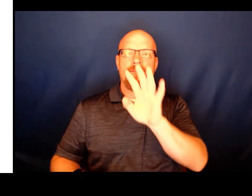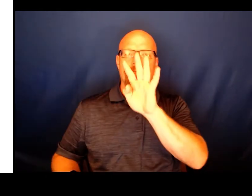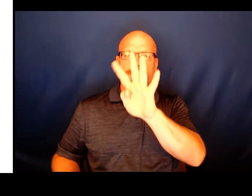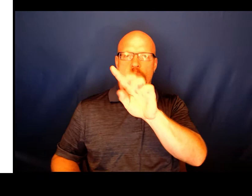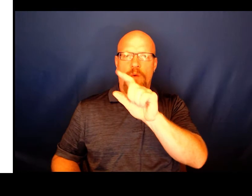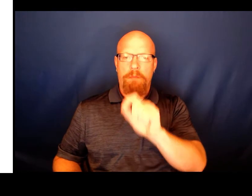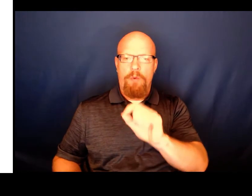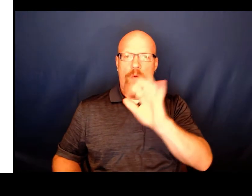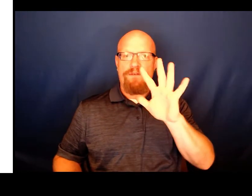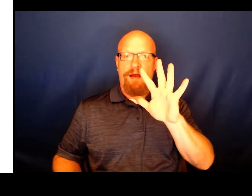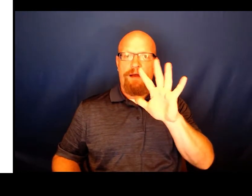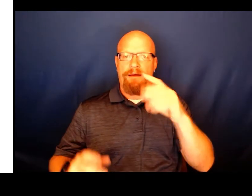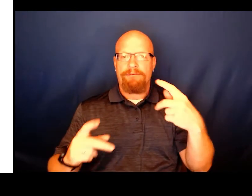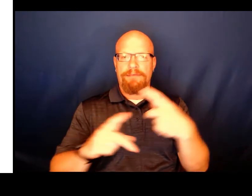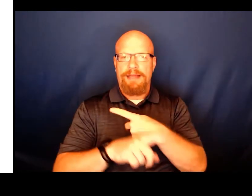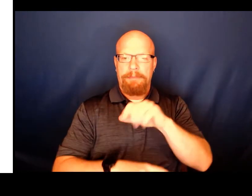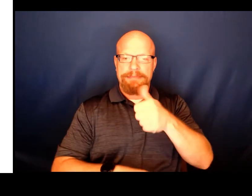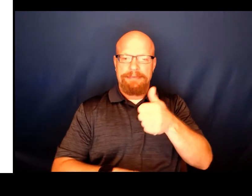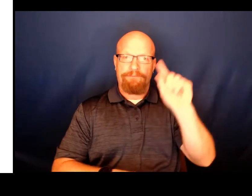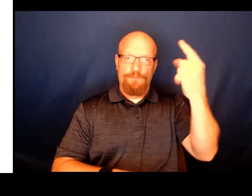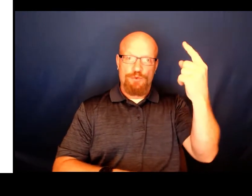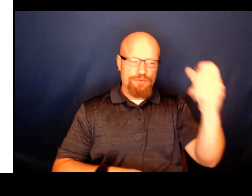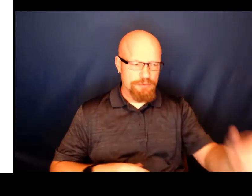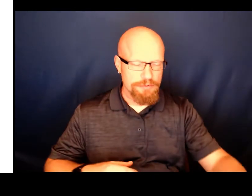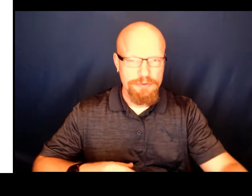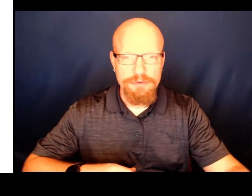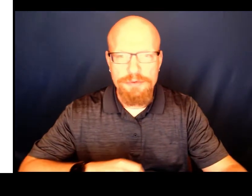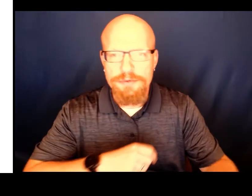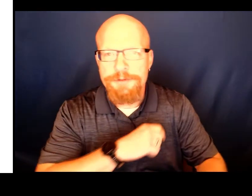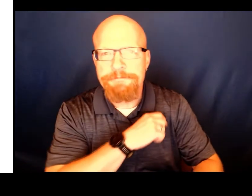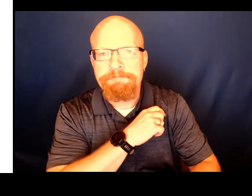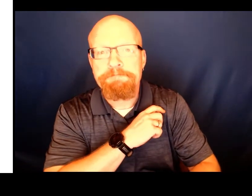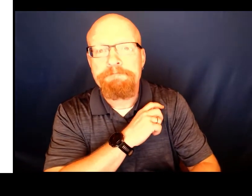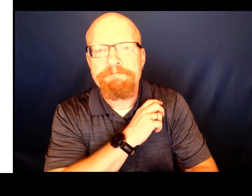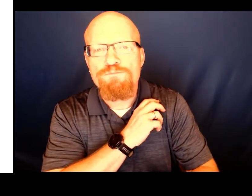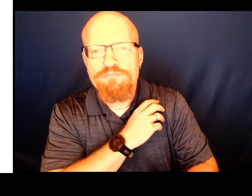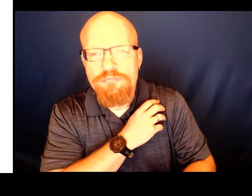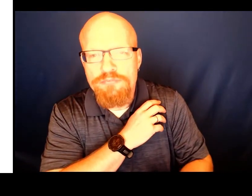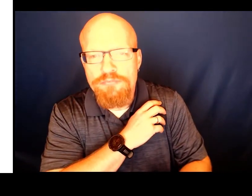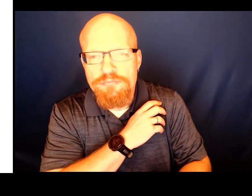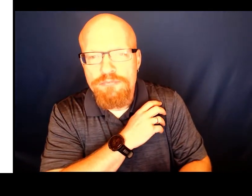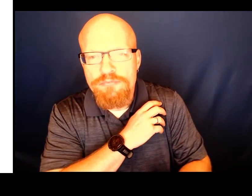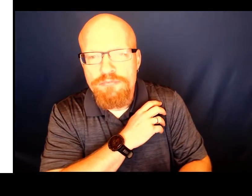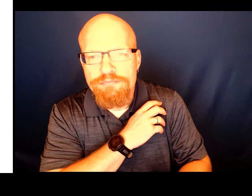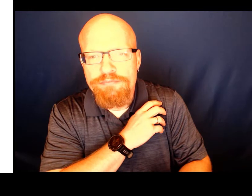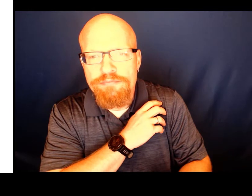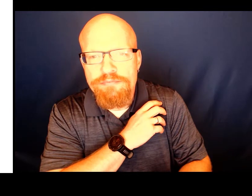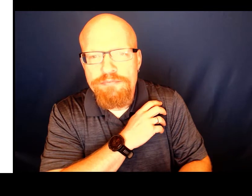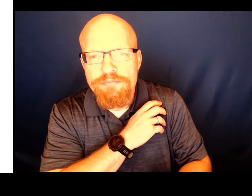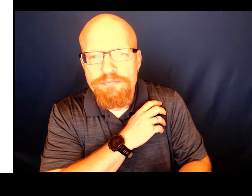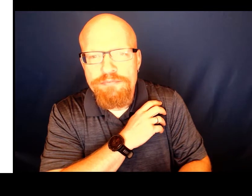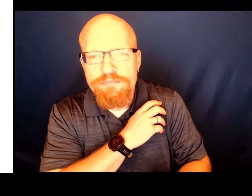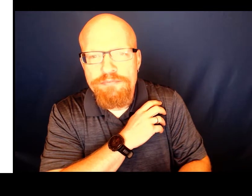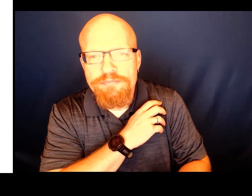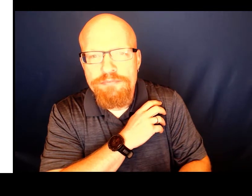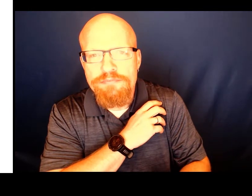number. It becomes 4.05 times 10 to the first.